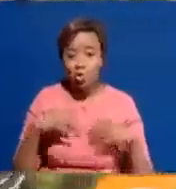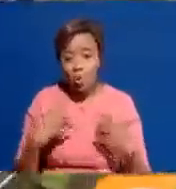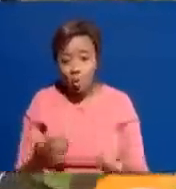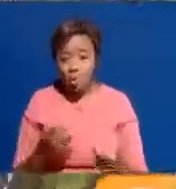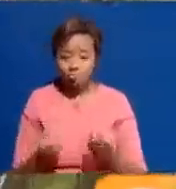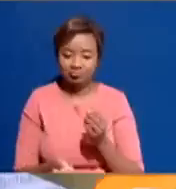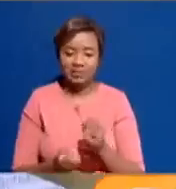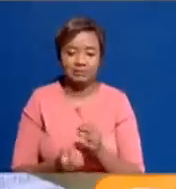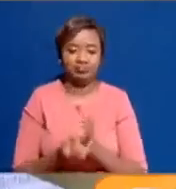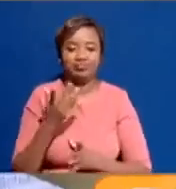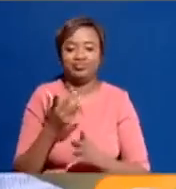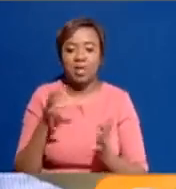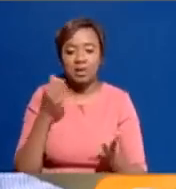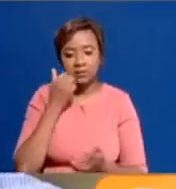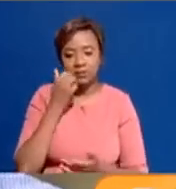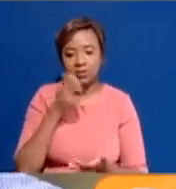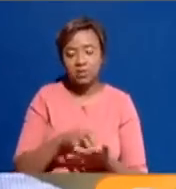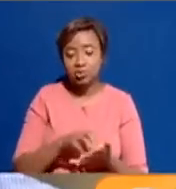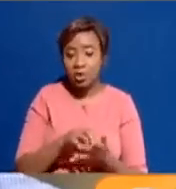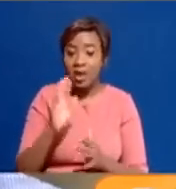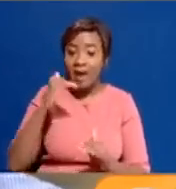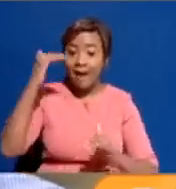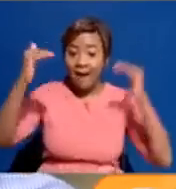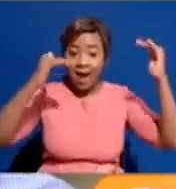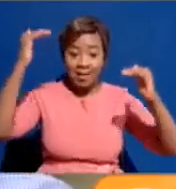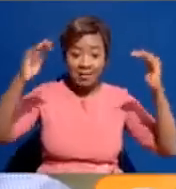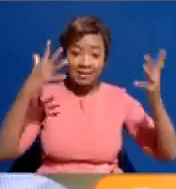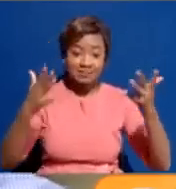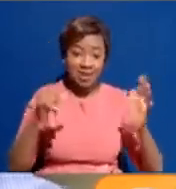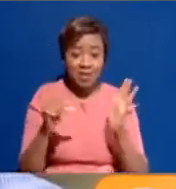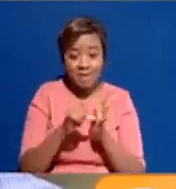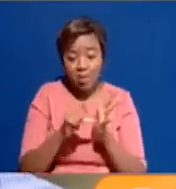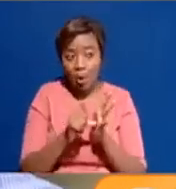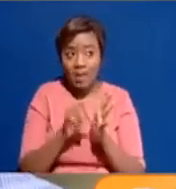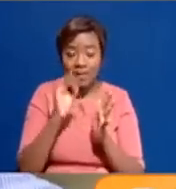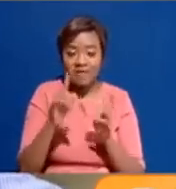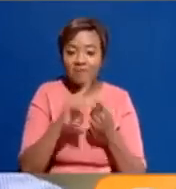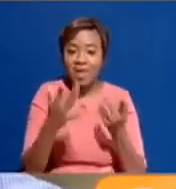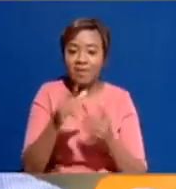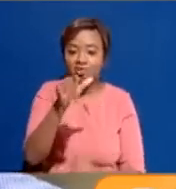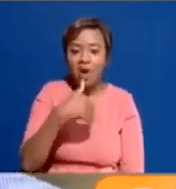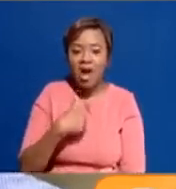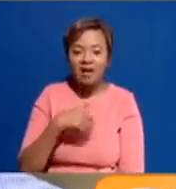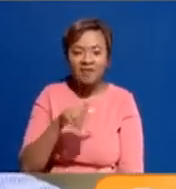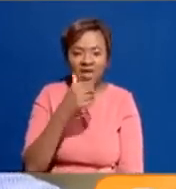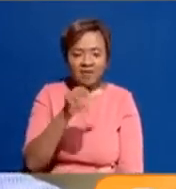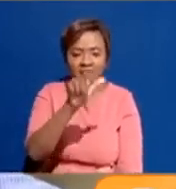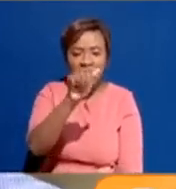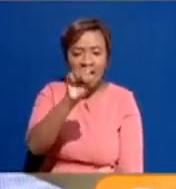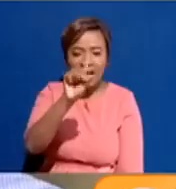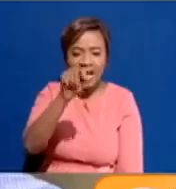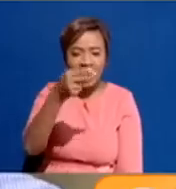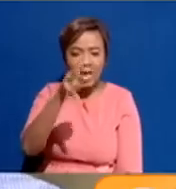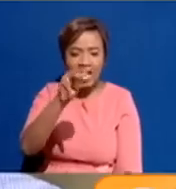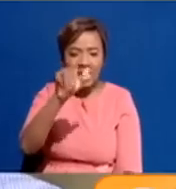respiratory condition. For adults, especially the ones who already have pre-existing conditions, so for example, you're asthmatic, okay, or you have another condition called